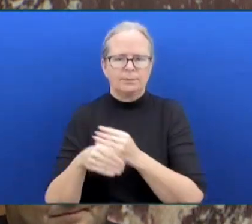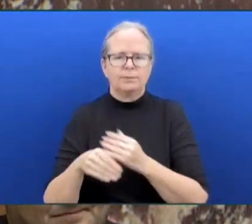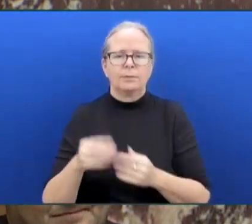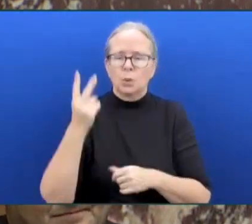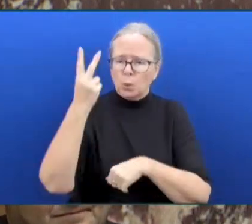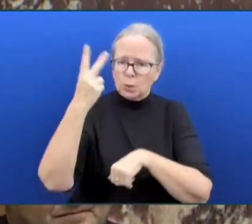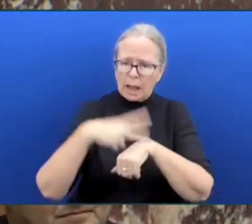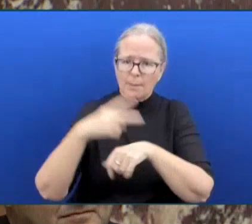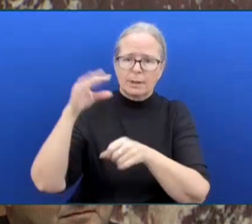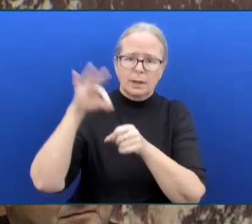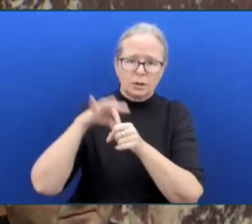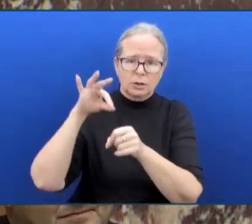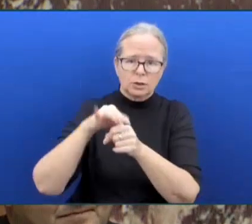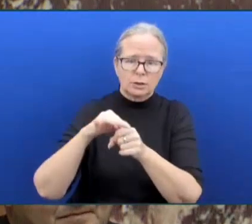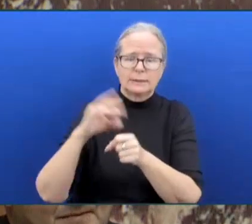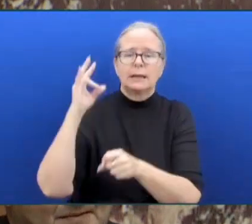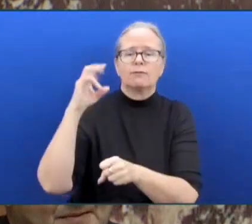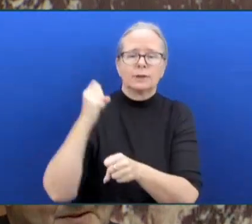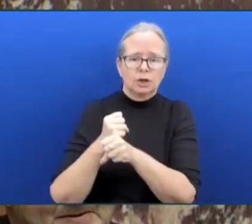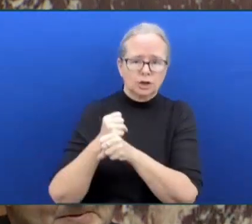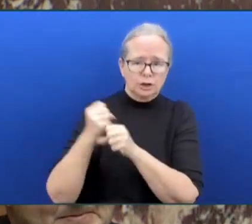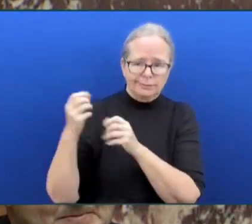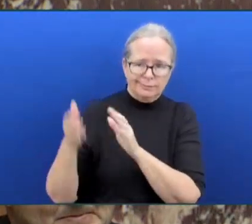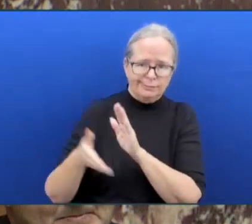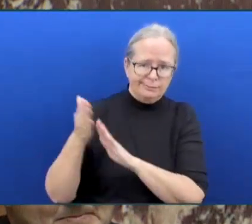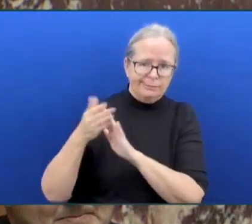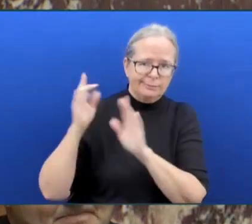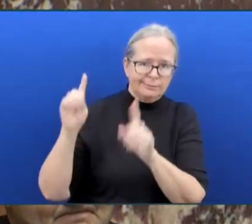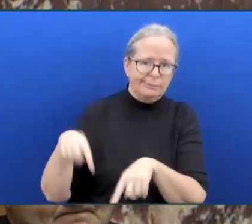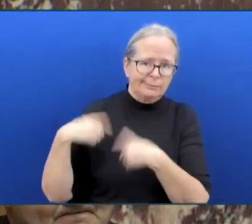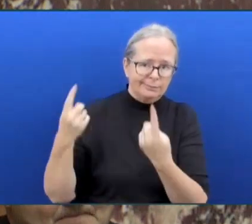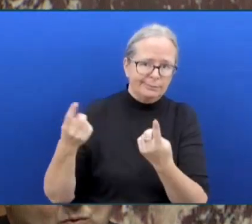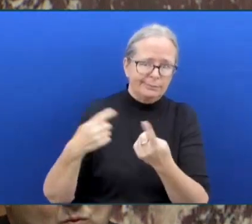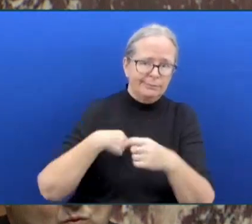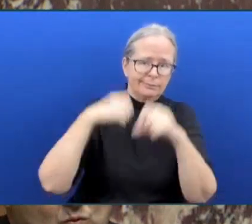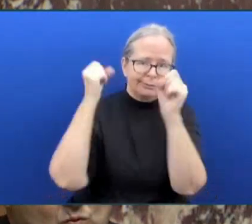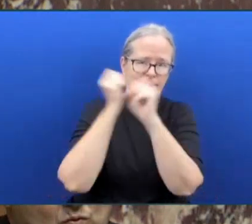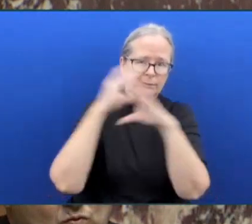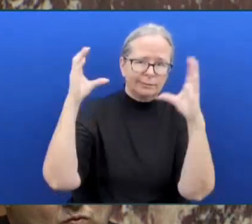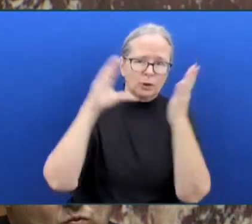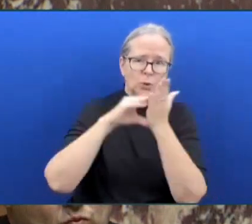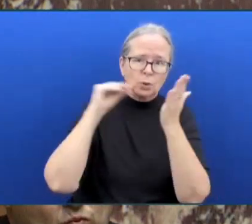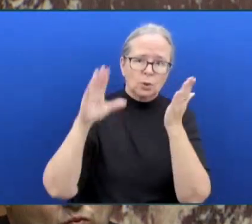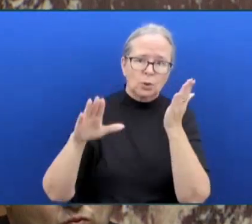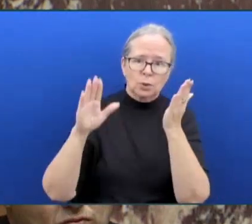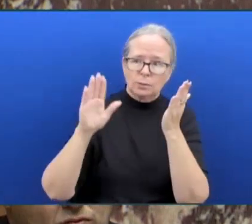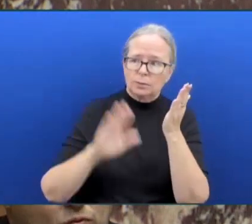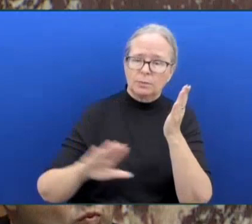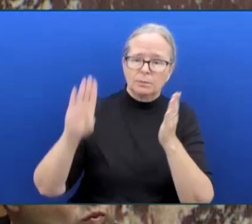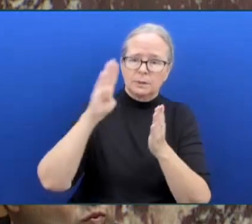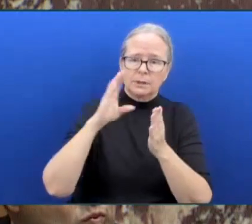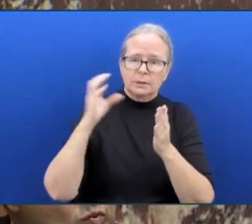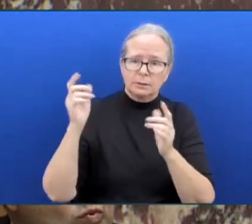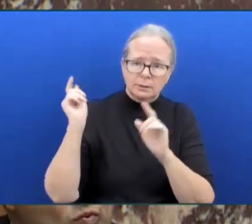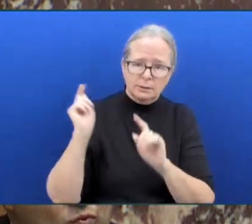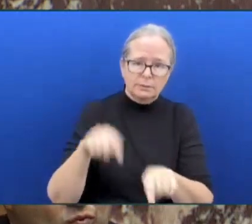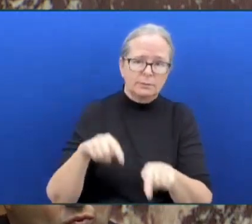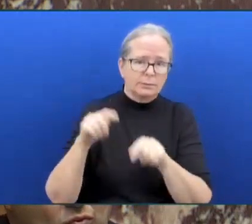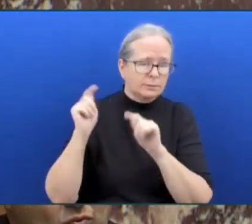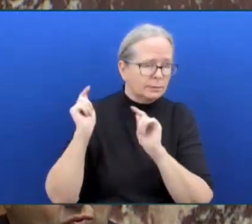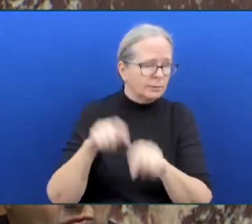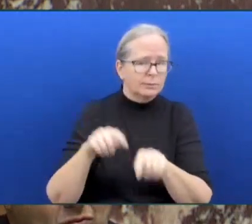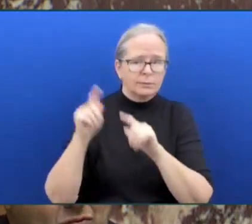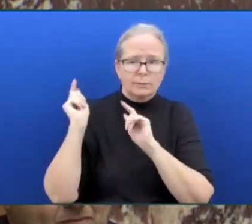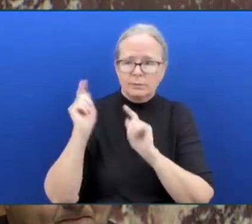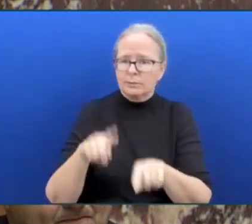students here in this gallery and students across this province who come here year after year to be told the